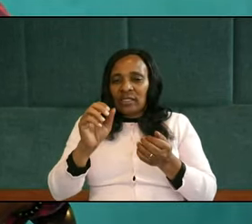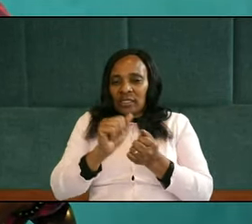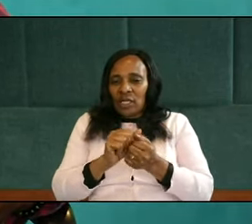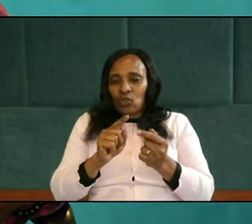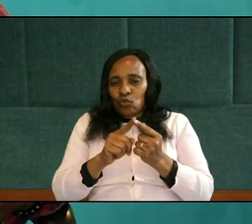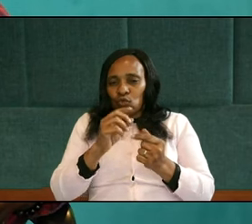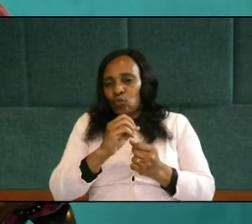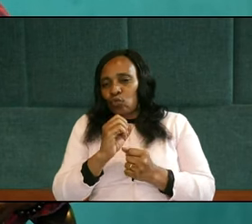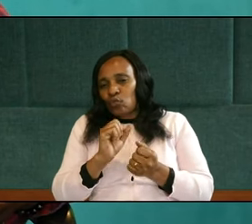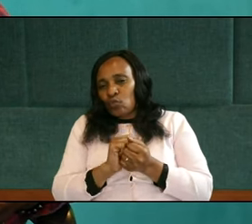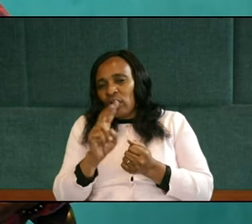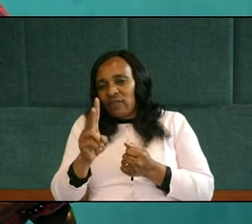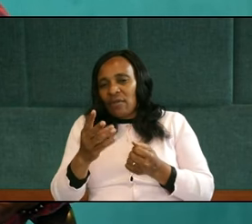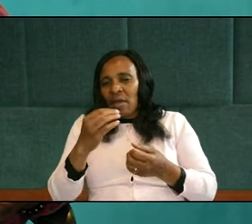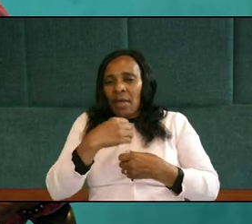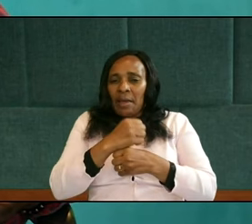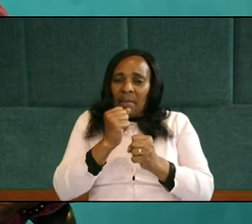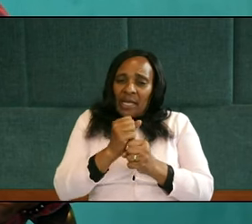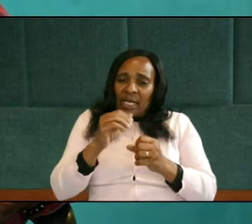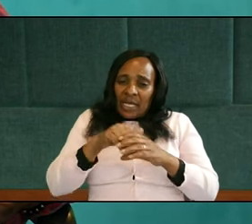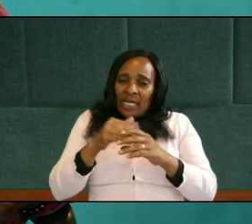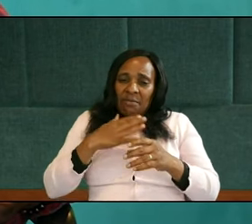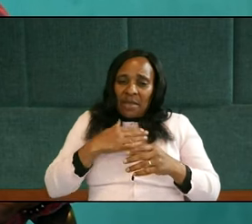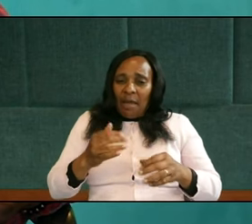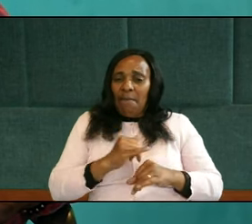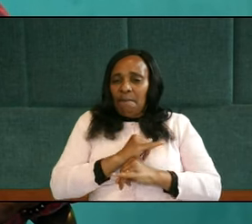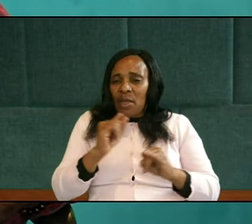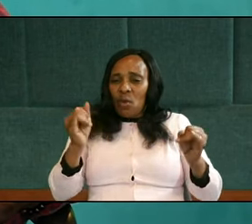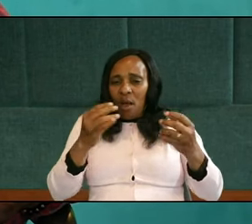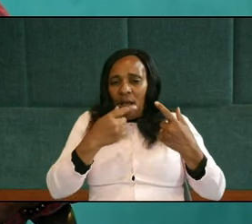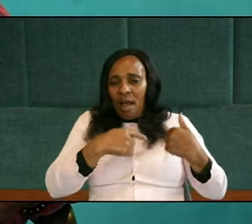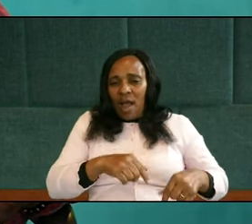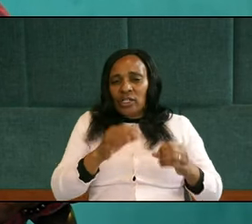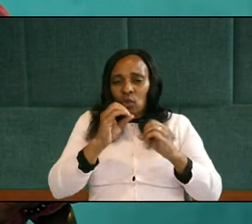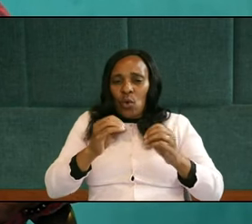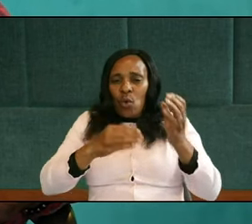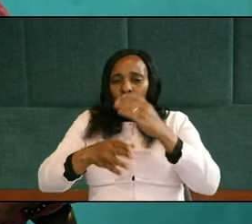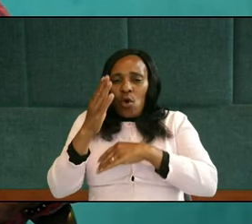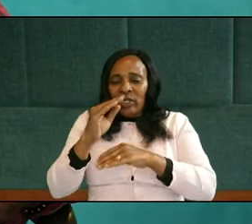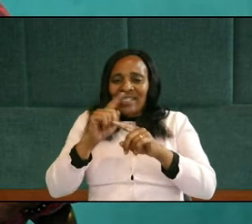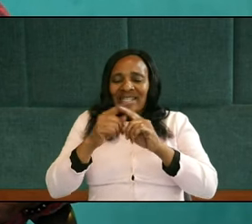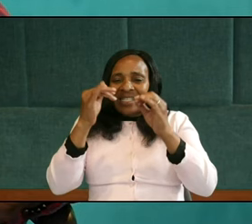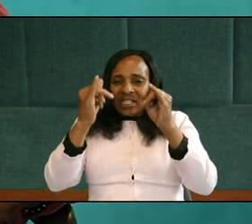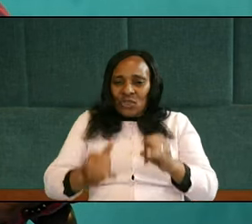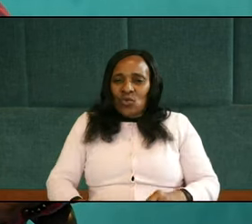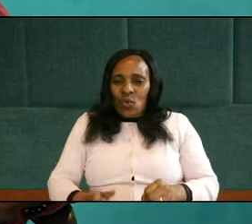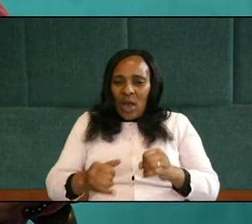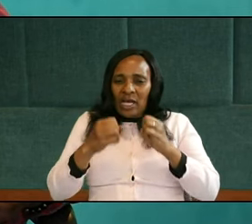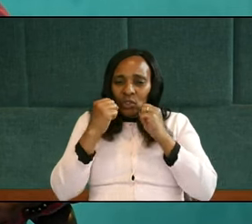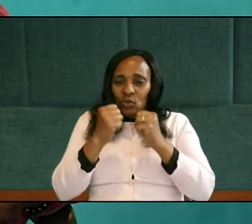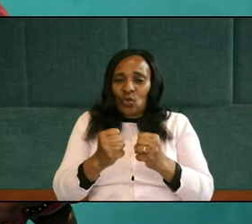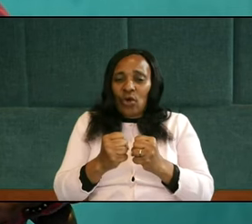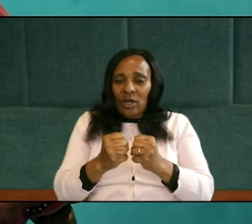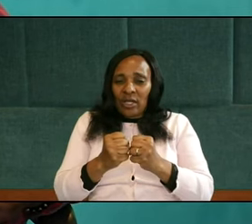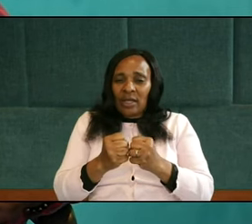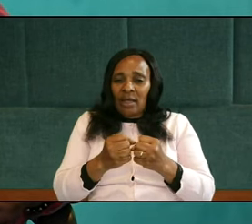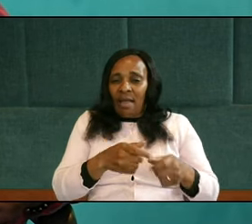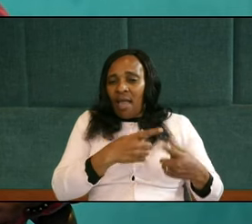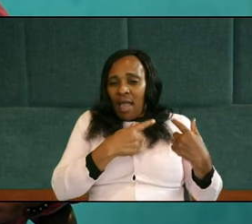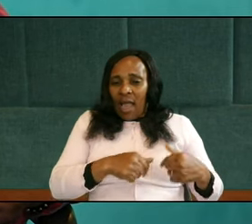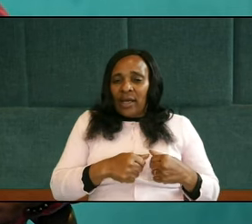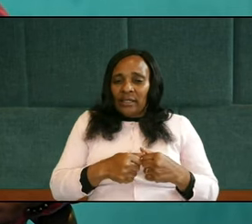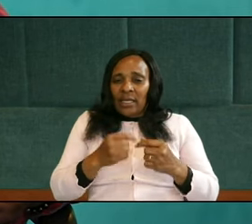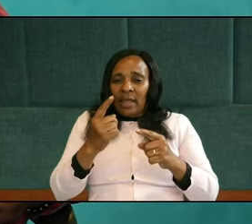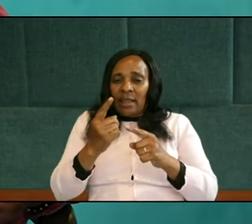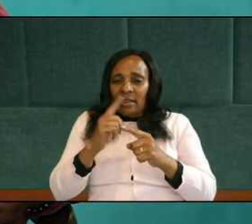says, create in me a pure heart, O God, and renew a steadfast spirit within me. Do not cast me from